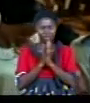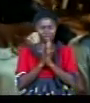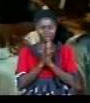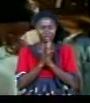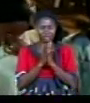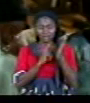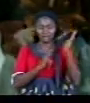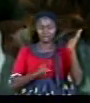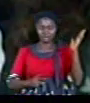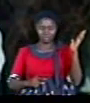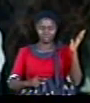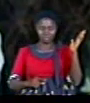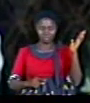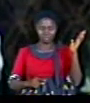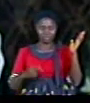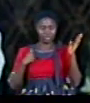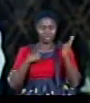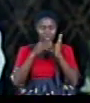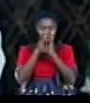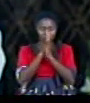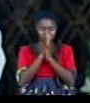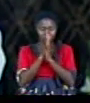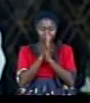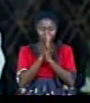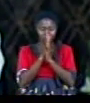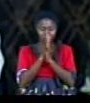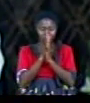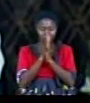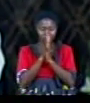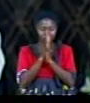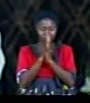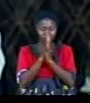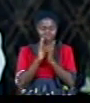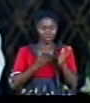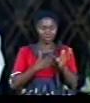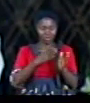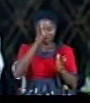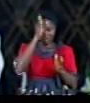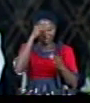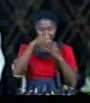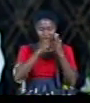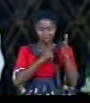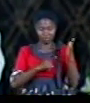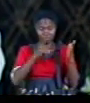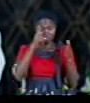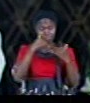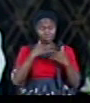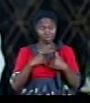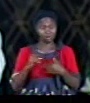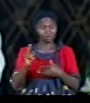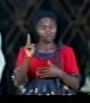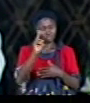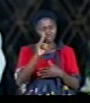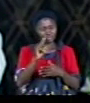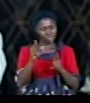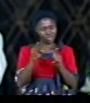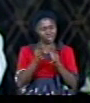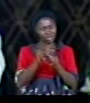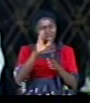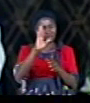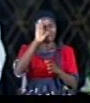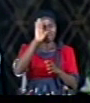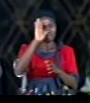Lord, we pray, our Father in the Lord, you have used, as your word has rightly